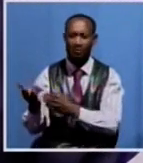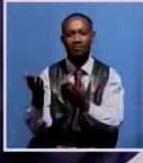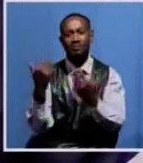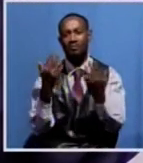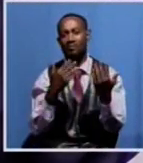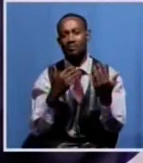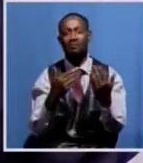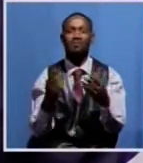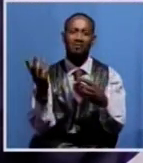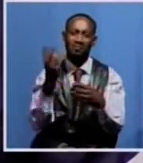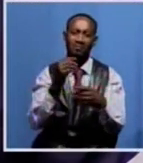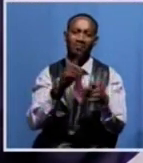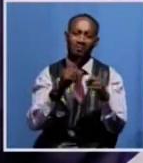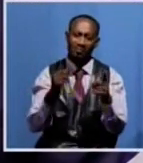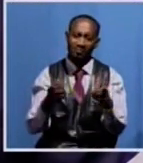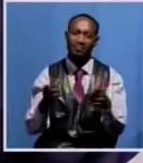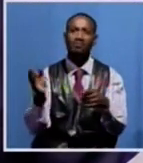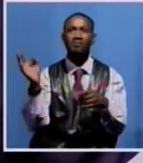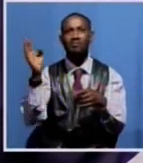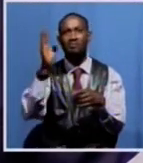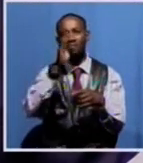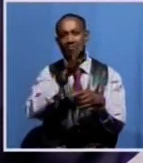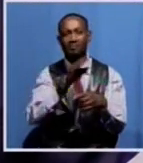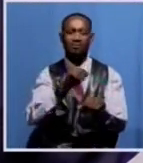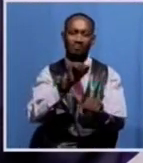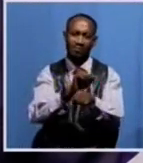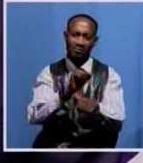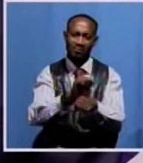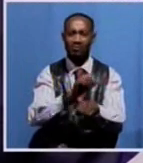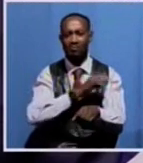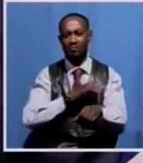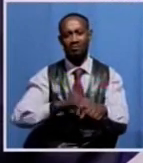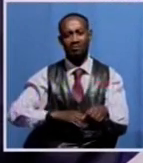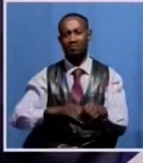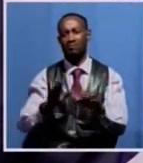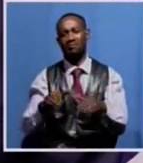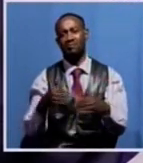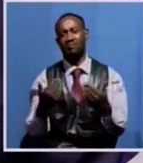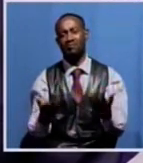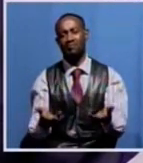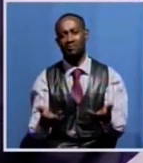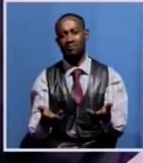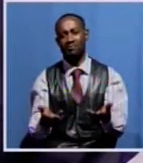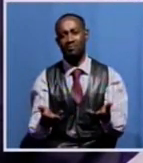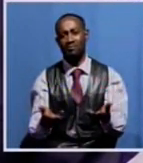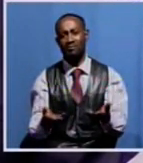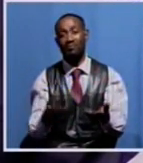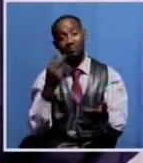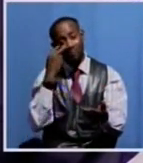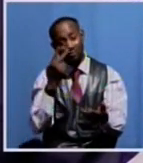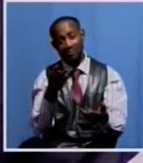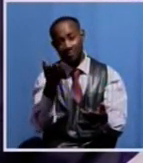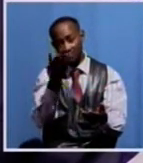beyond being a nuisance. It affects the performance of industry and industrial output. And that's what you see